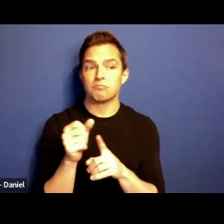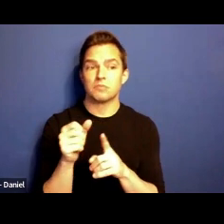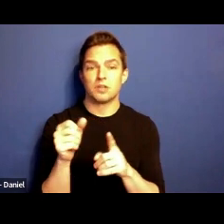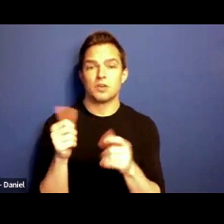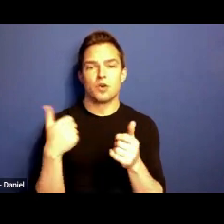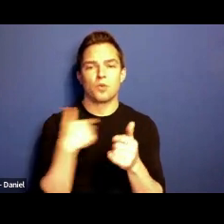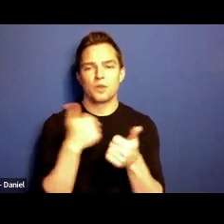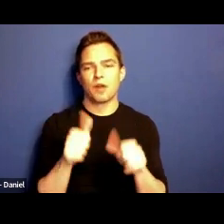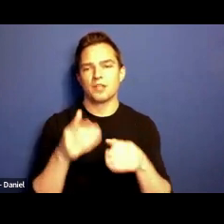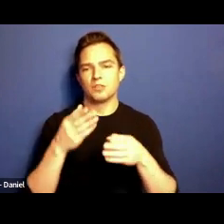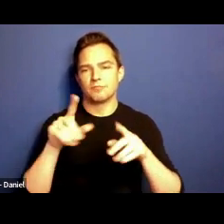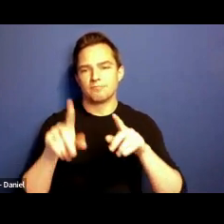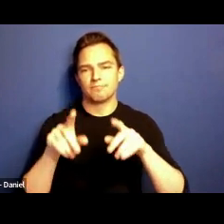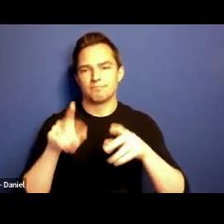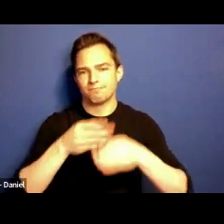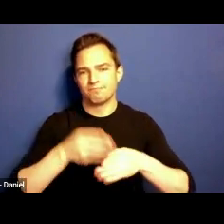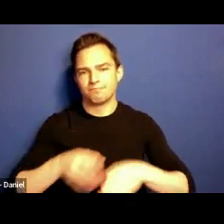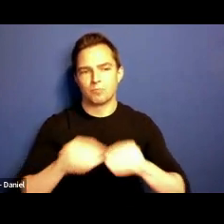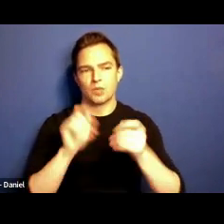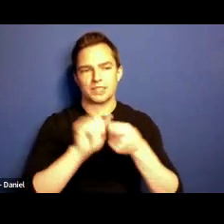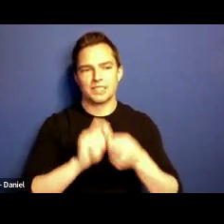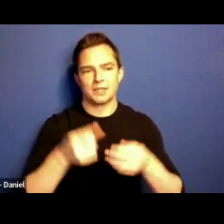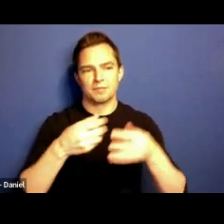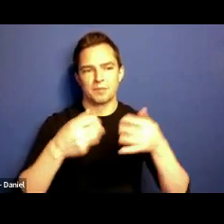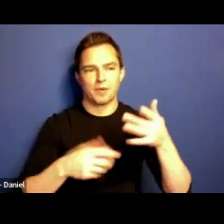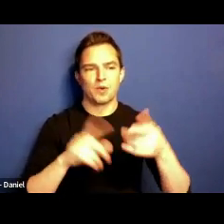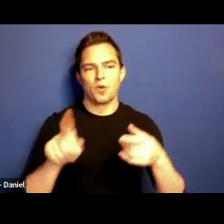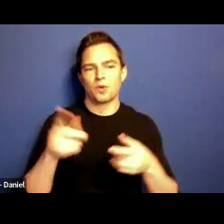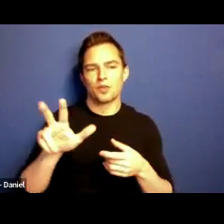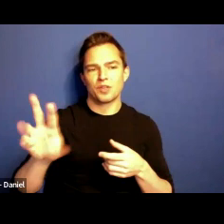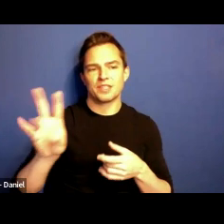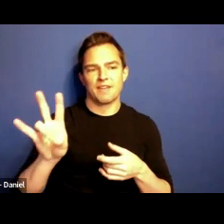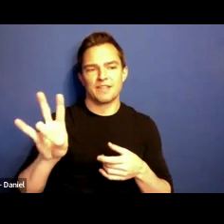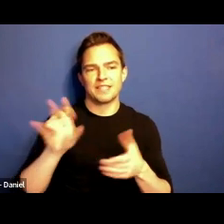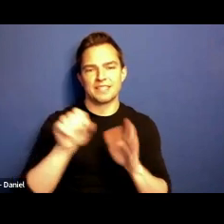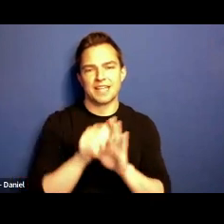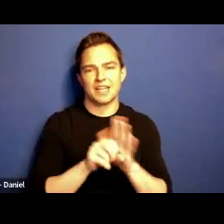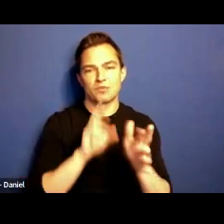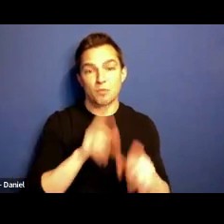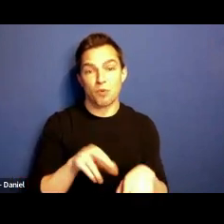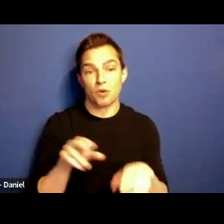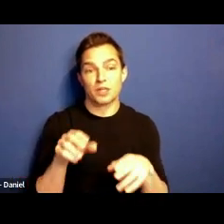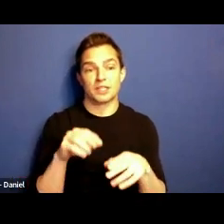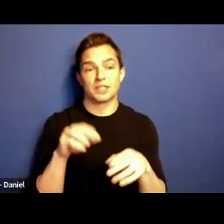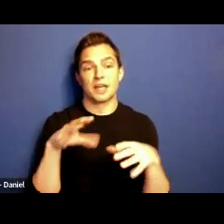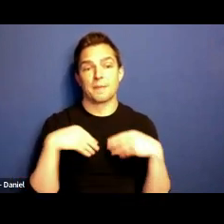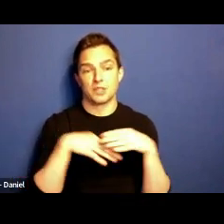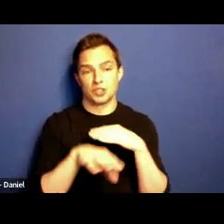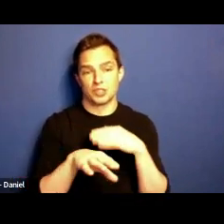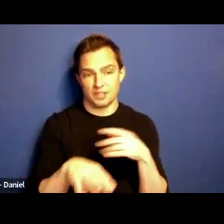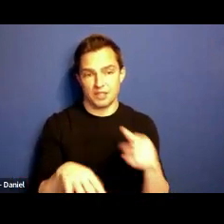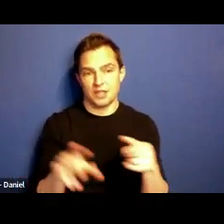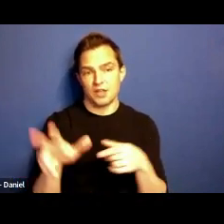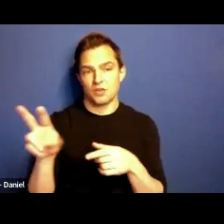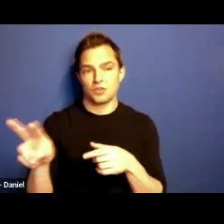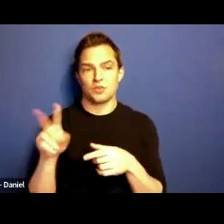more detail. We only had 37 states reported admissions and only 32 states reported on residents